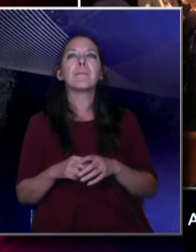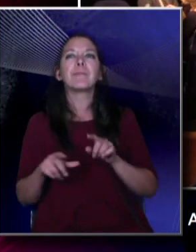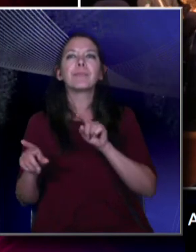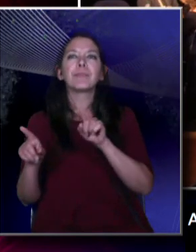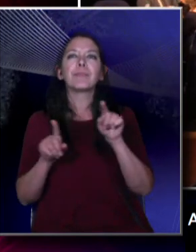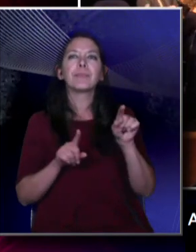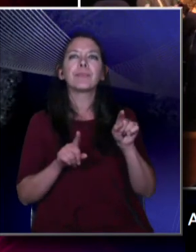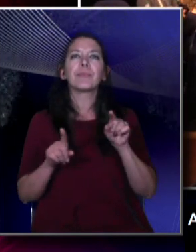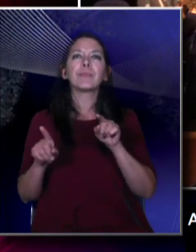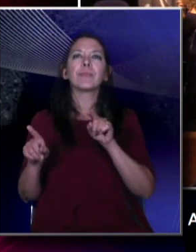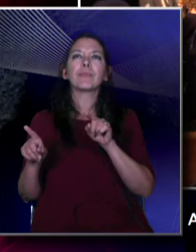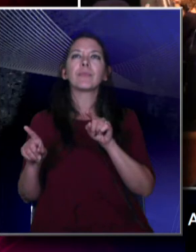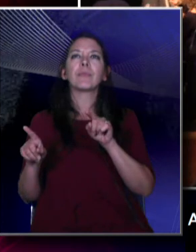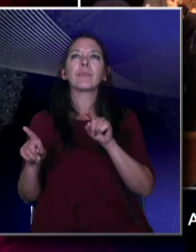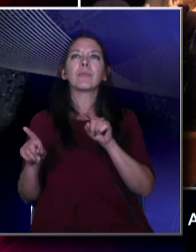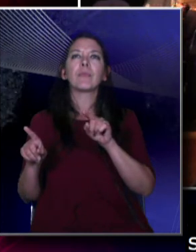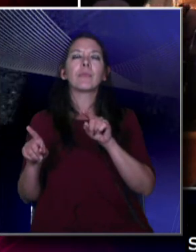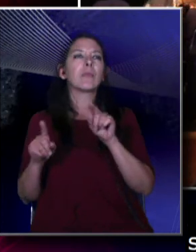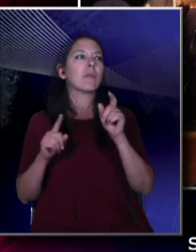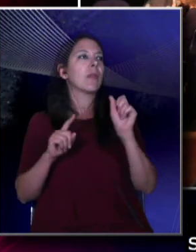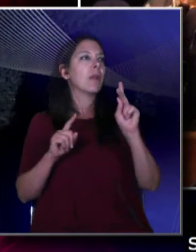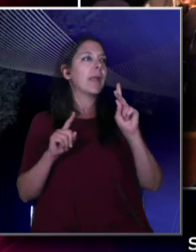Sure, I'll give you that.